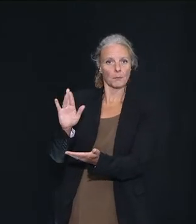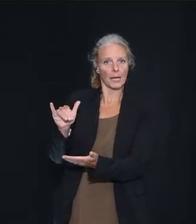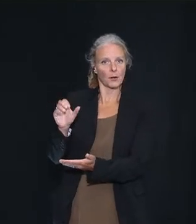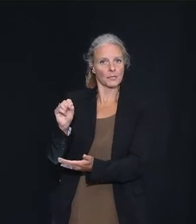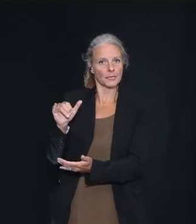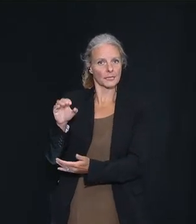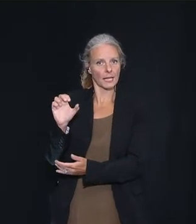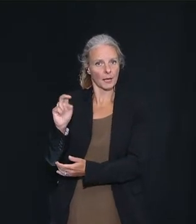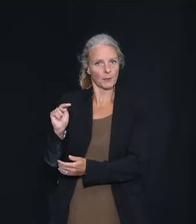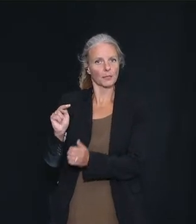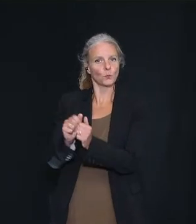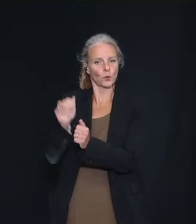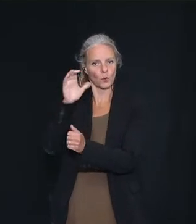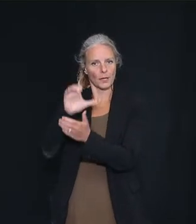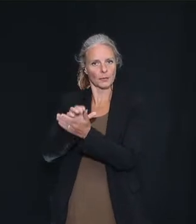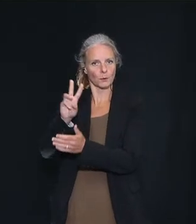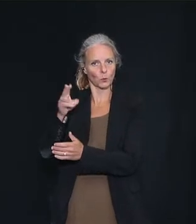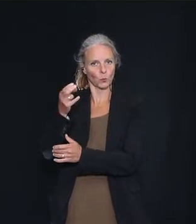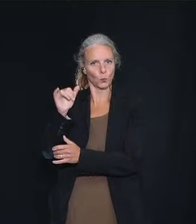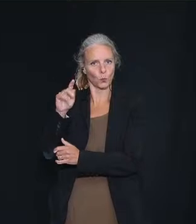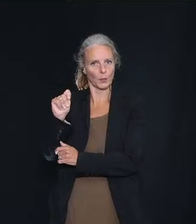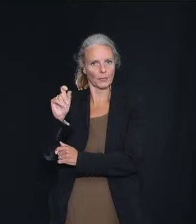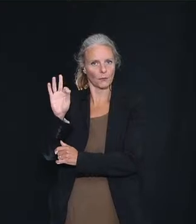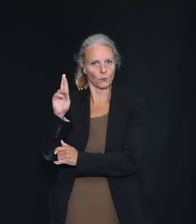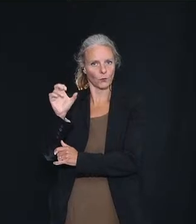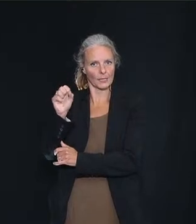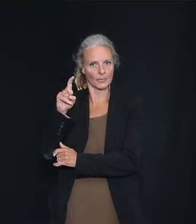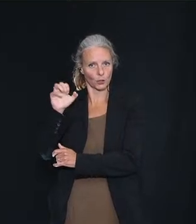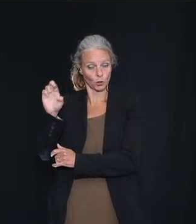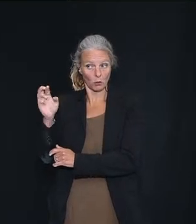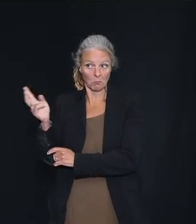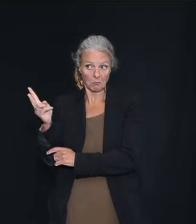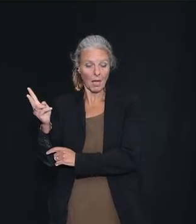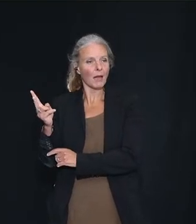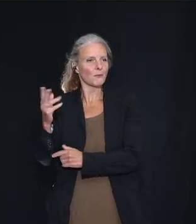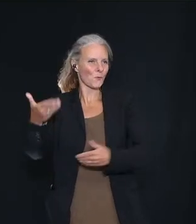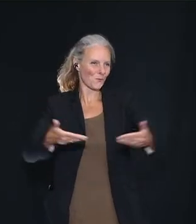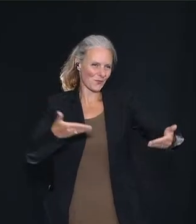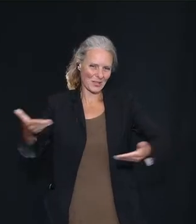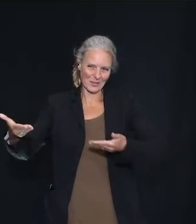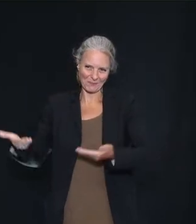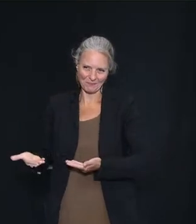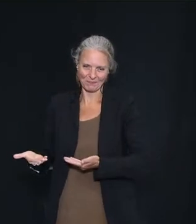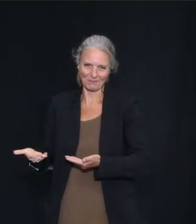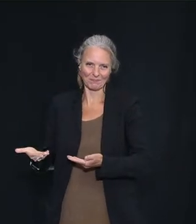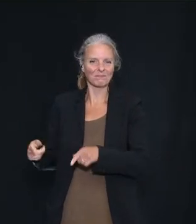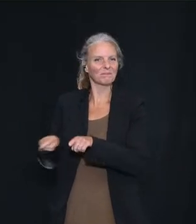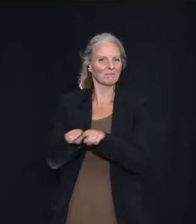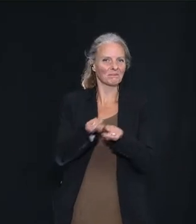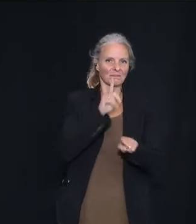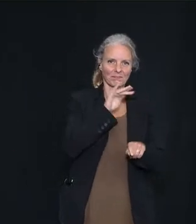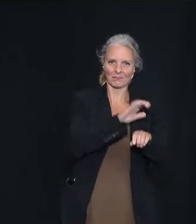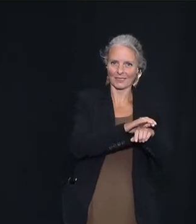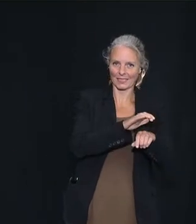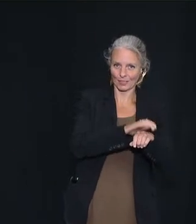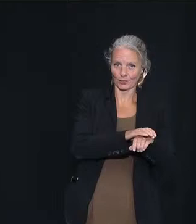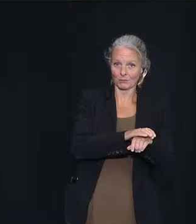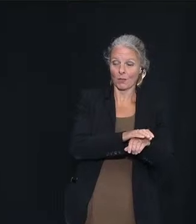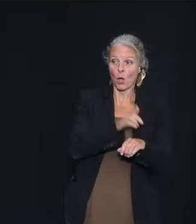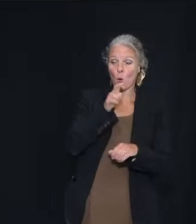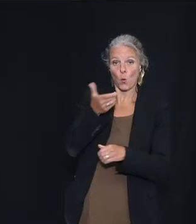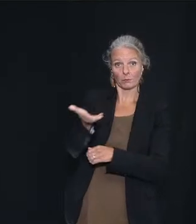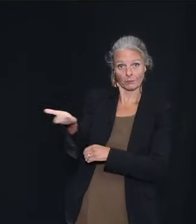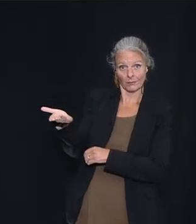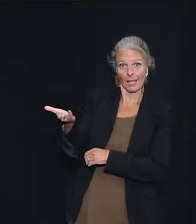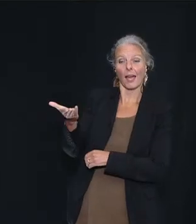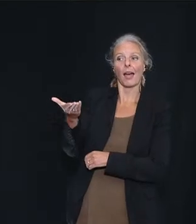the ceremony. Excellencies, the Right Honorable Barry Simon and Mr. Whit Fraser, I welcome you to this ceremony. Just prior to the